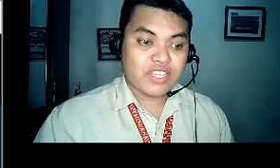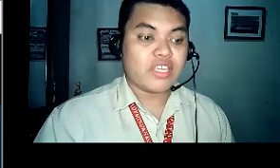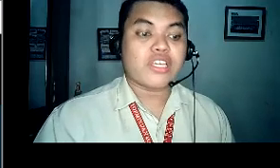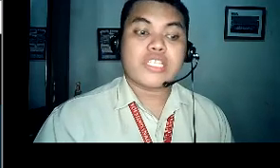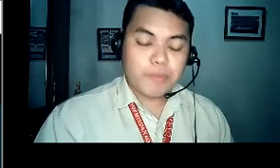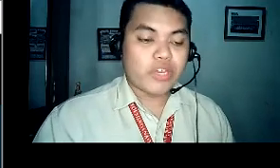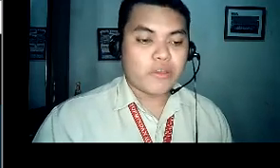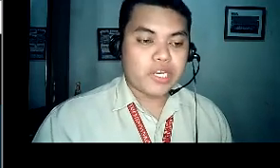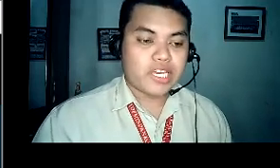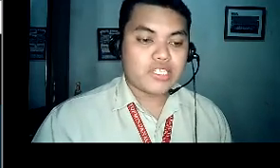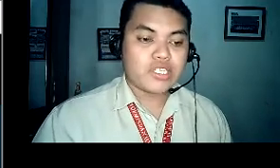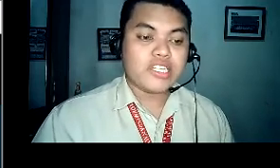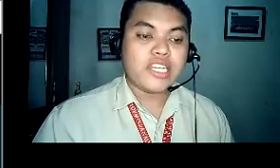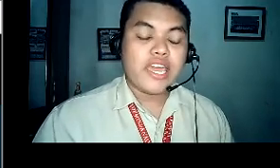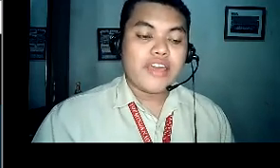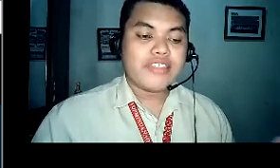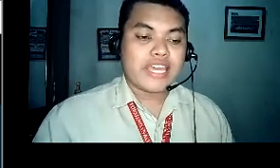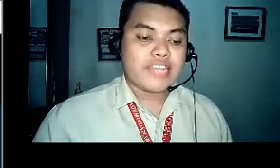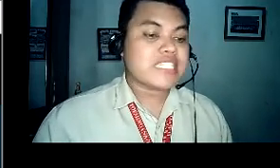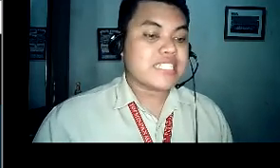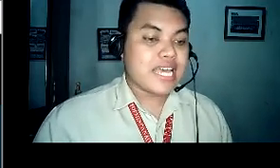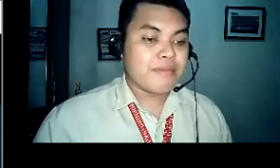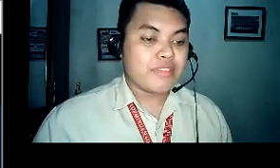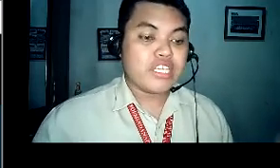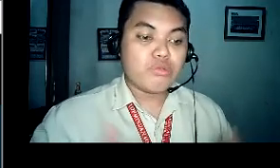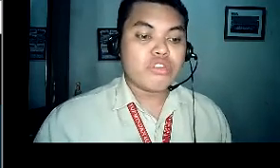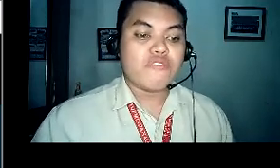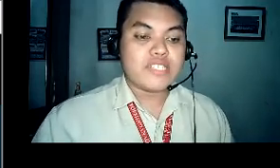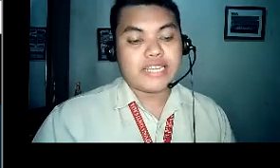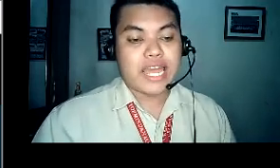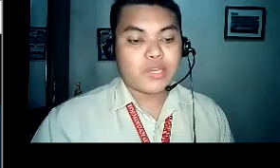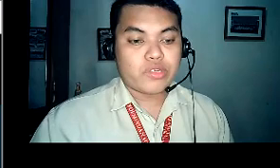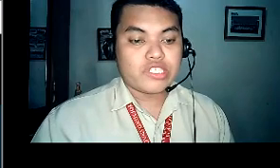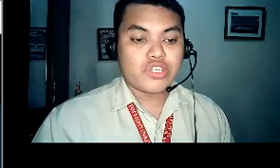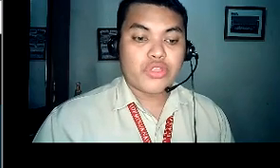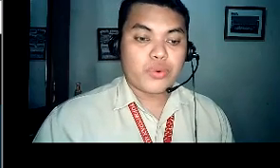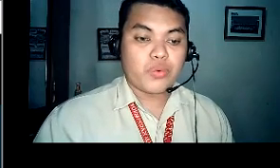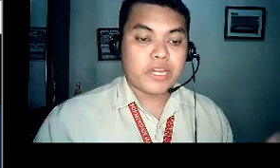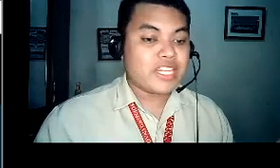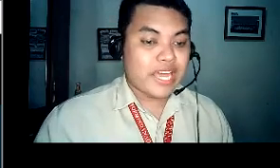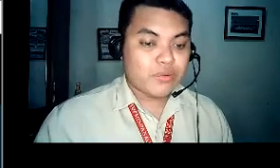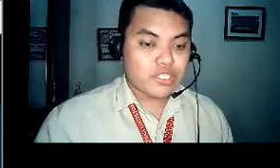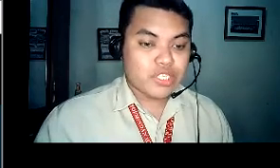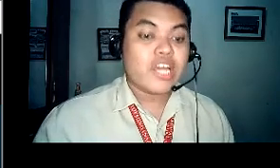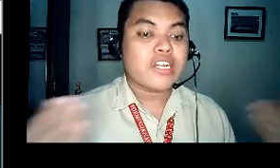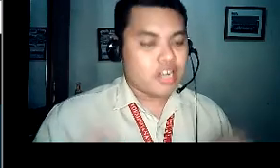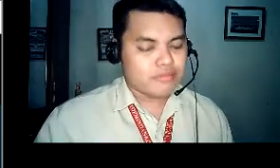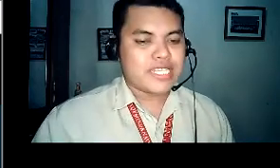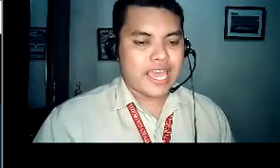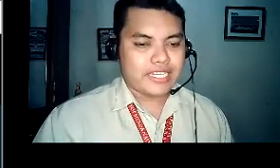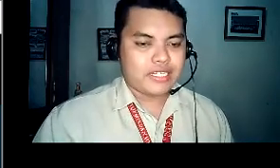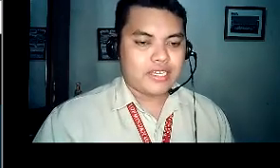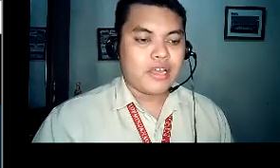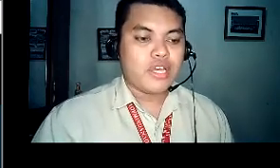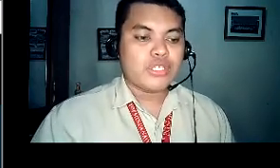involved in the spoken communication, then that's the time the use of sign language through body language